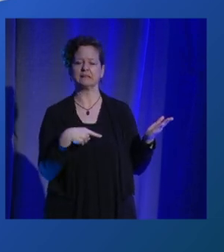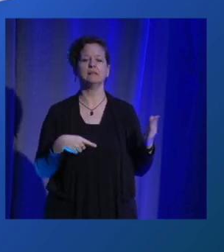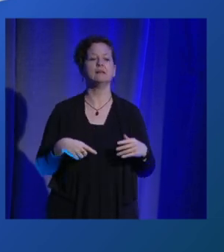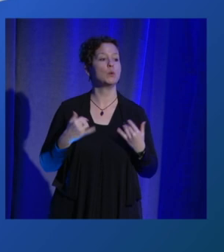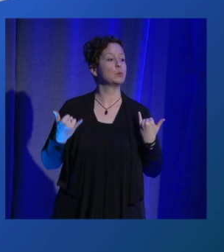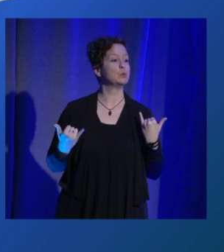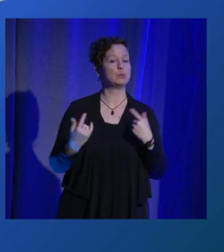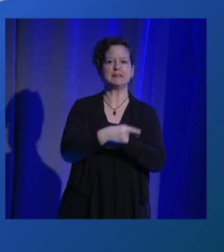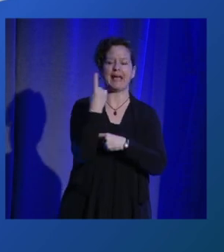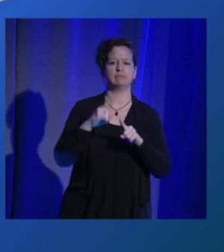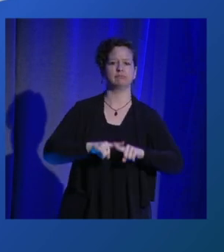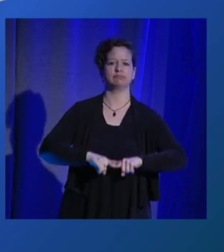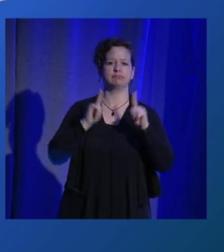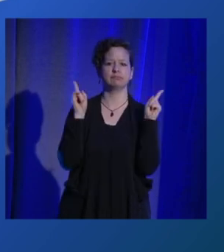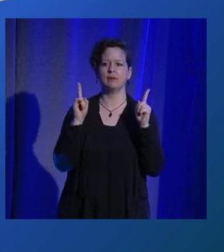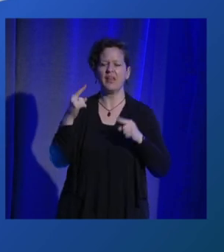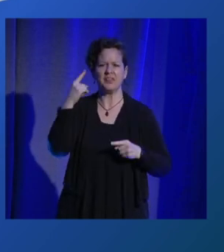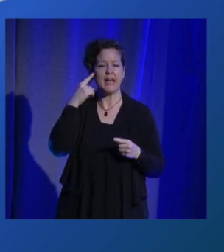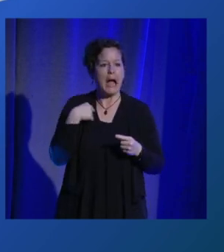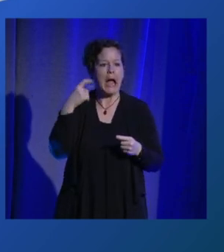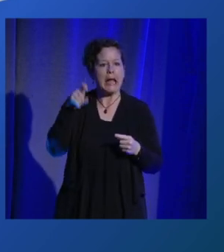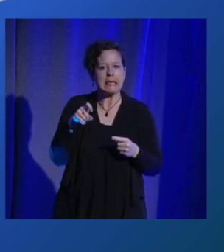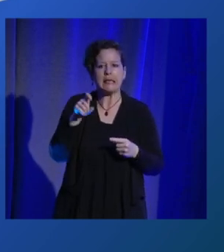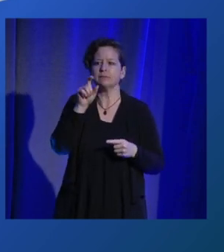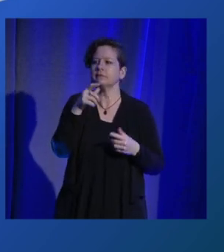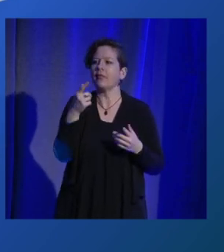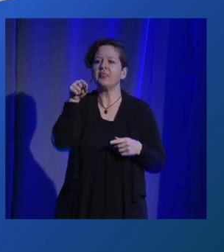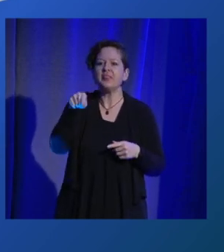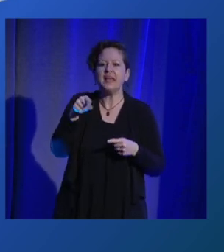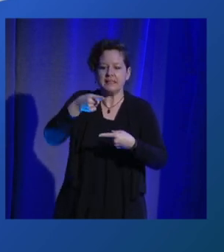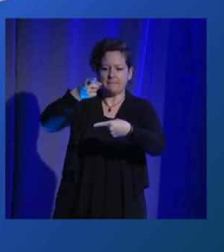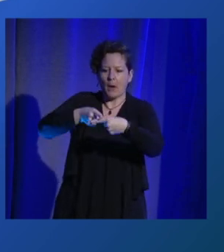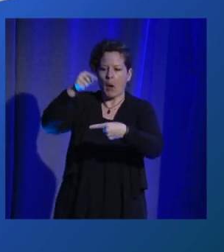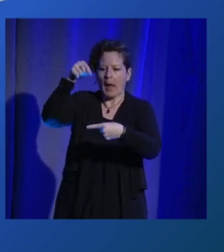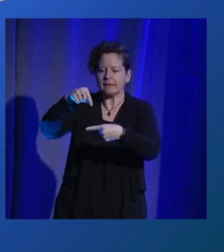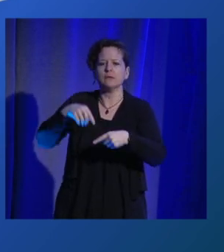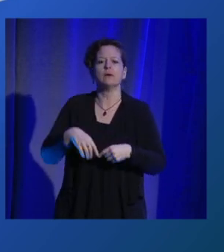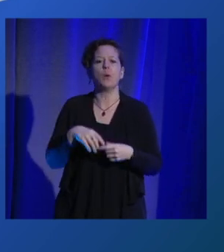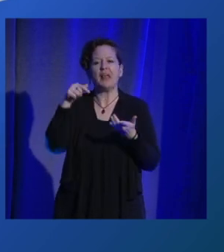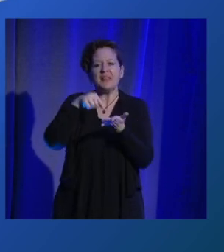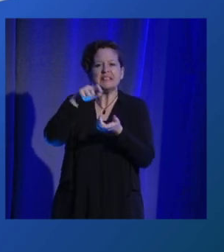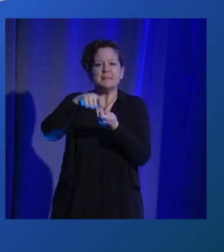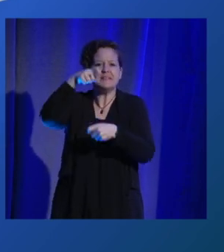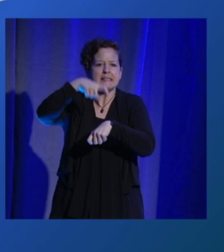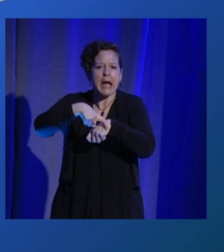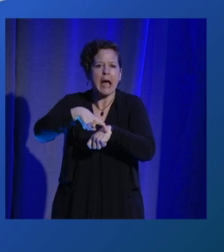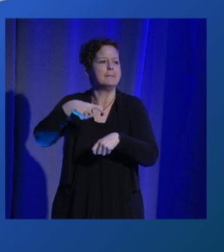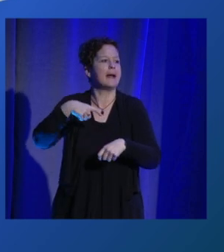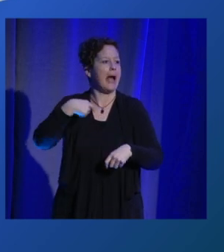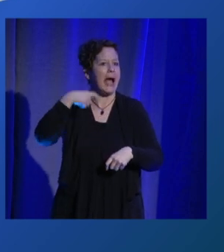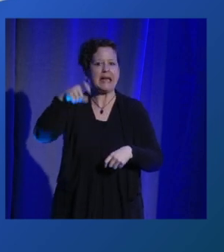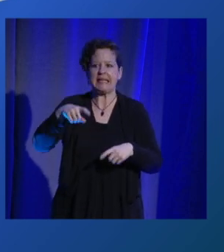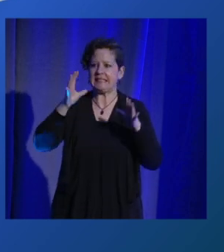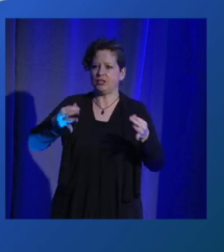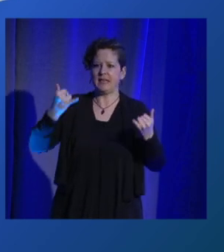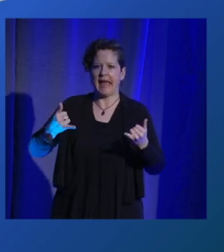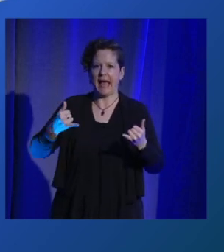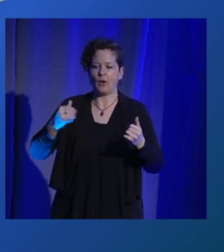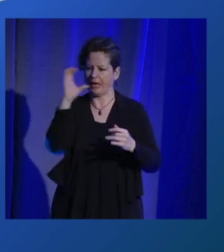information that I need about this XYZ point in time that I need to make a decision on now